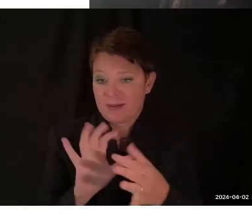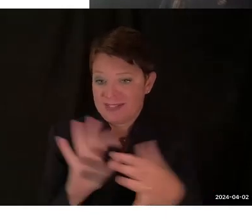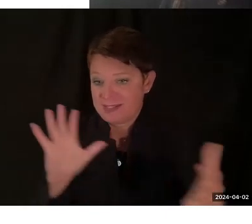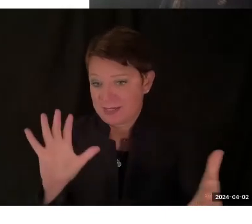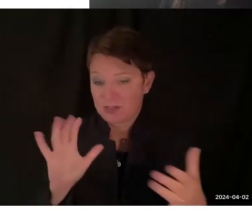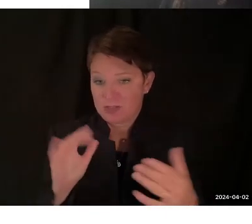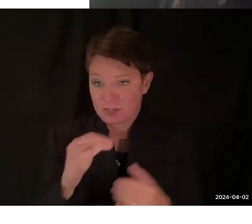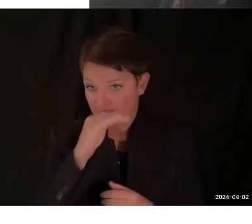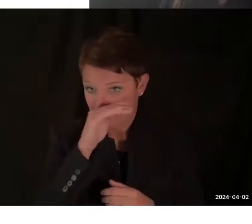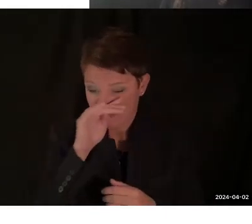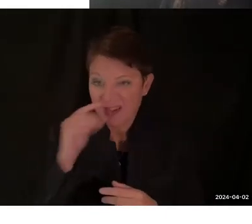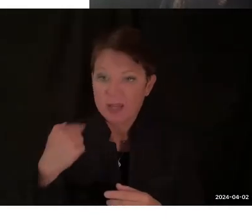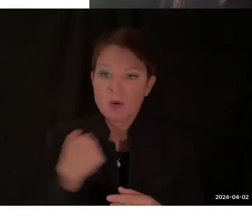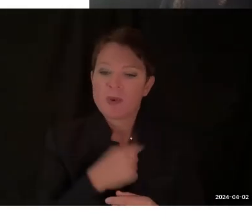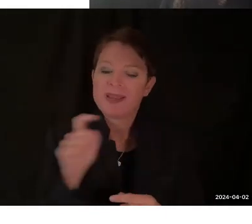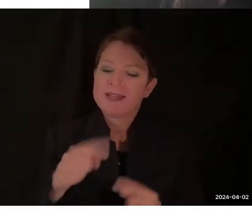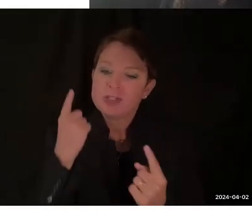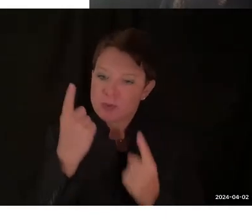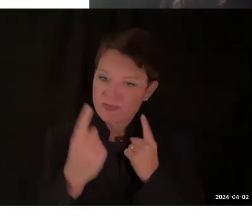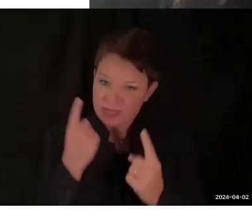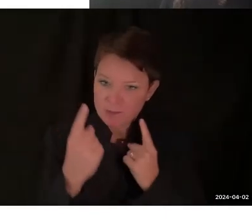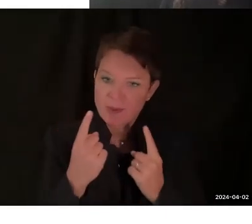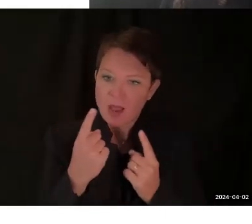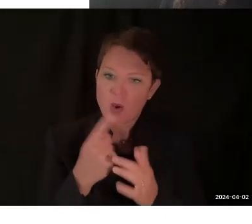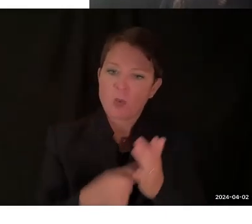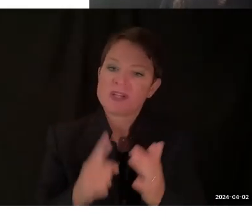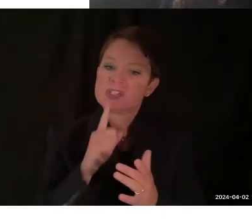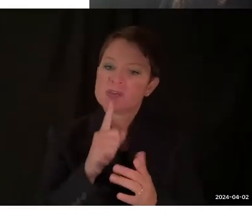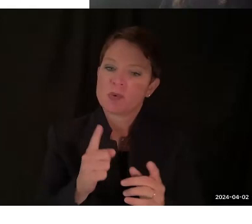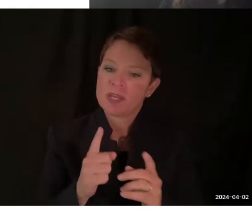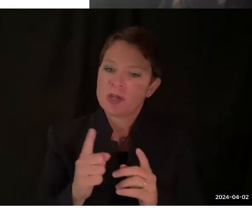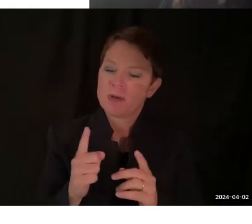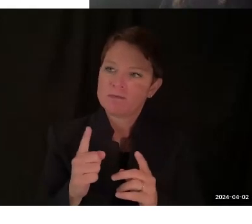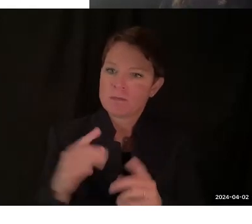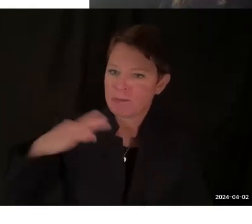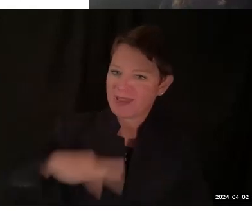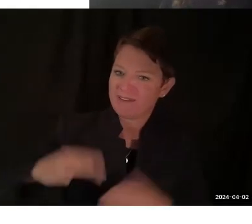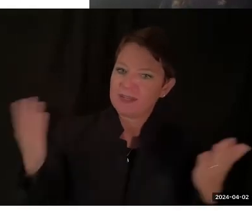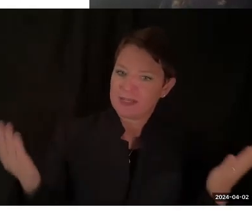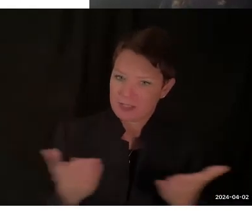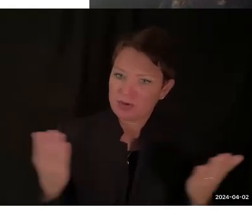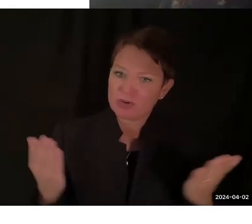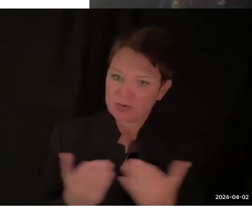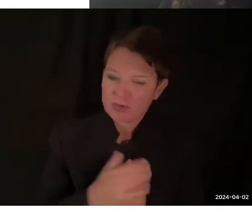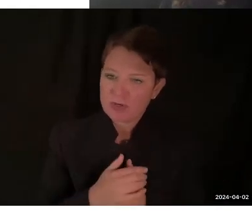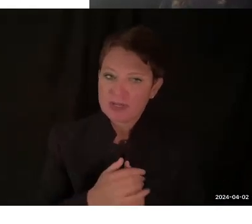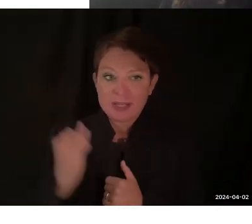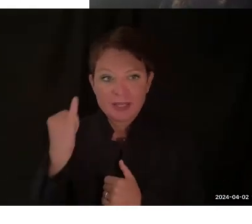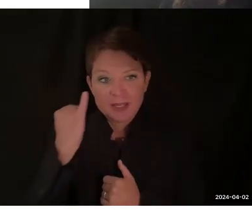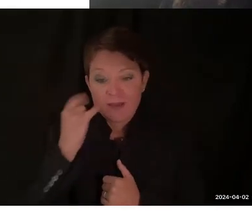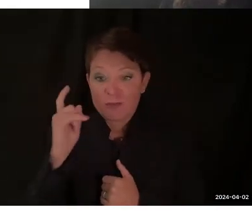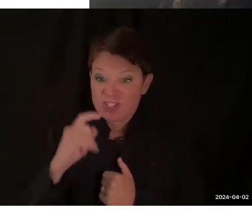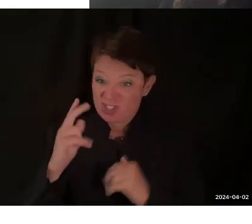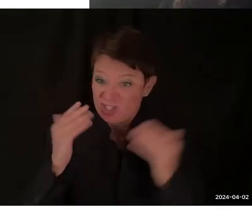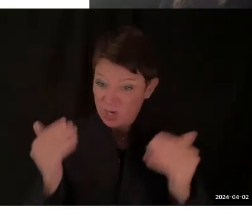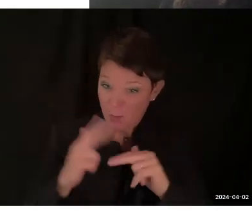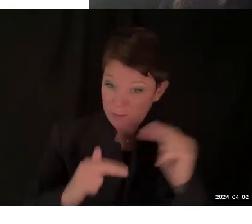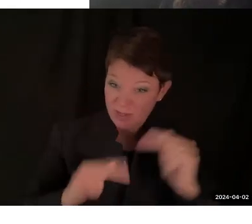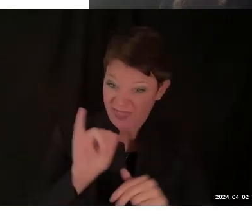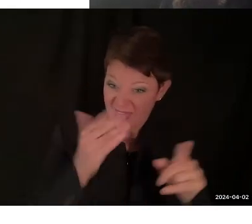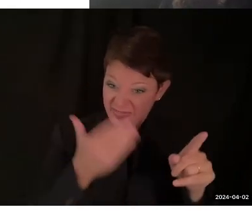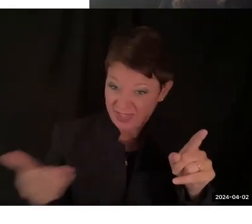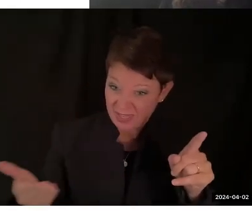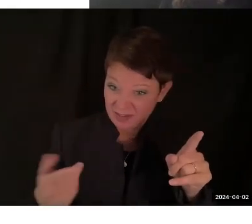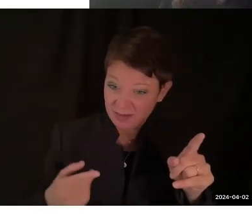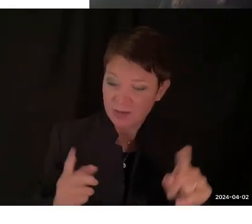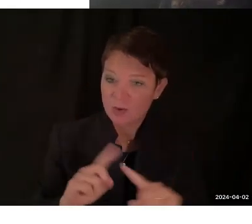disconnection. We really need to think about what the real give back here is, and if we should build this thing, and whether